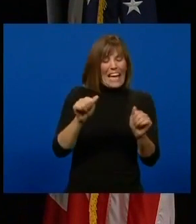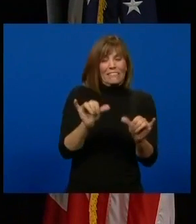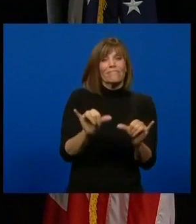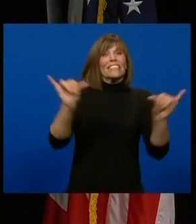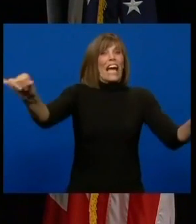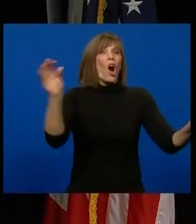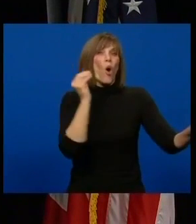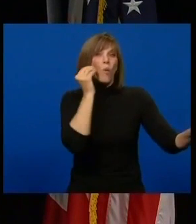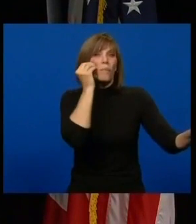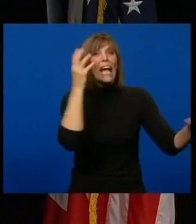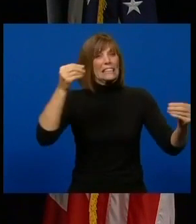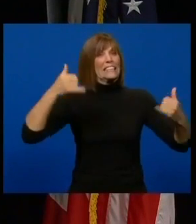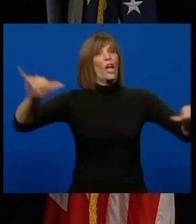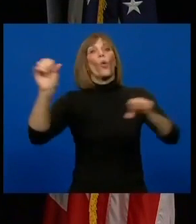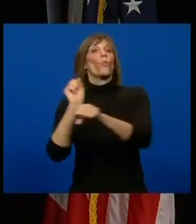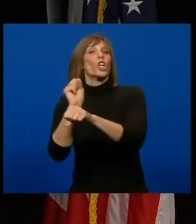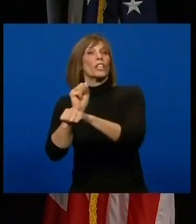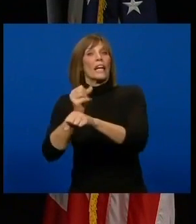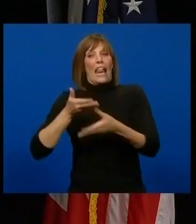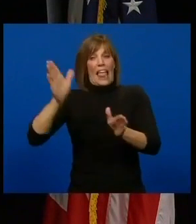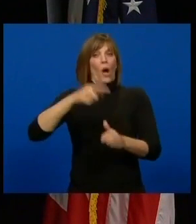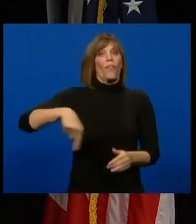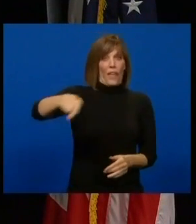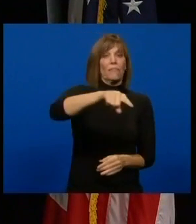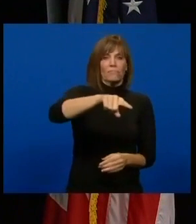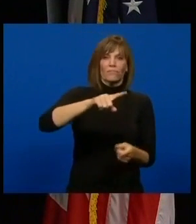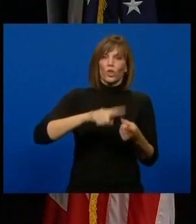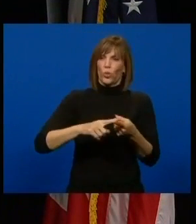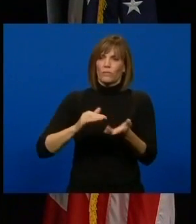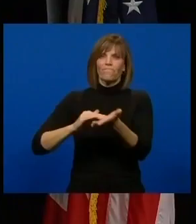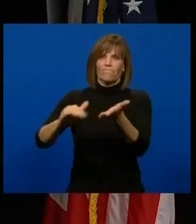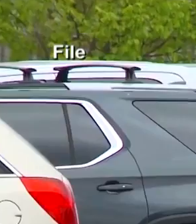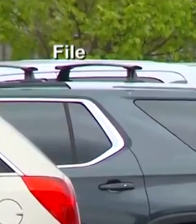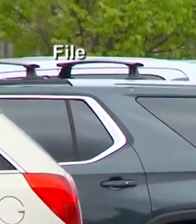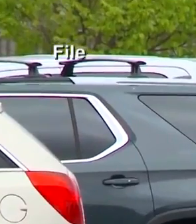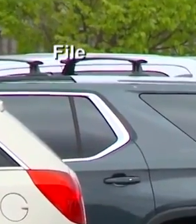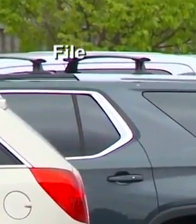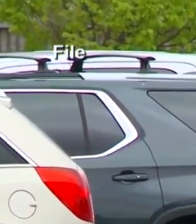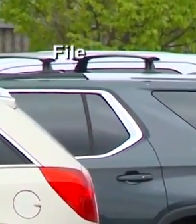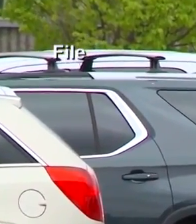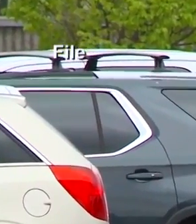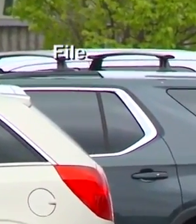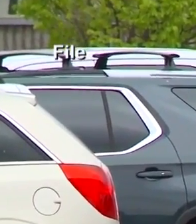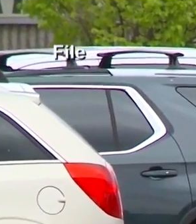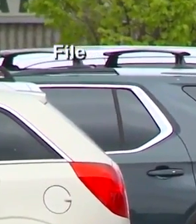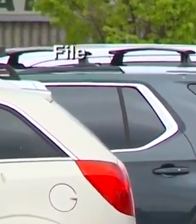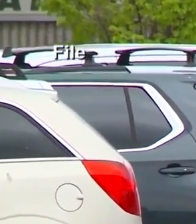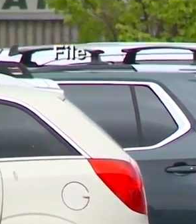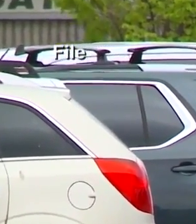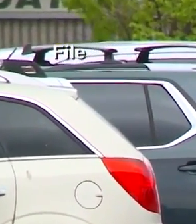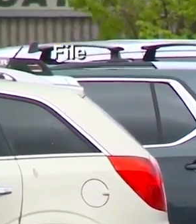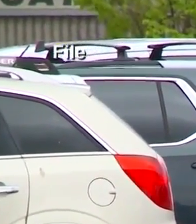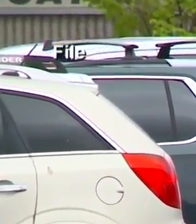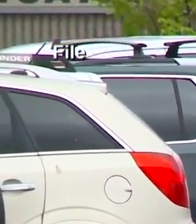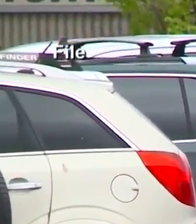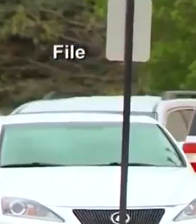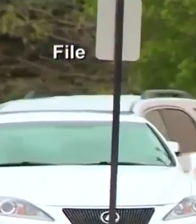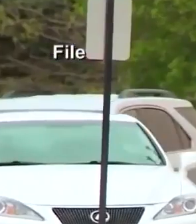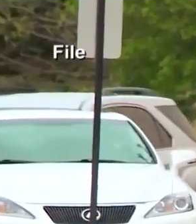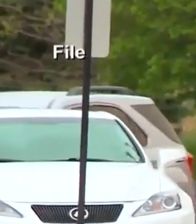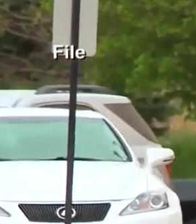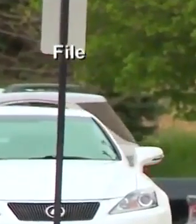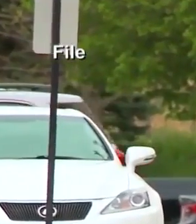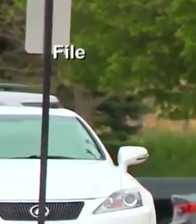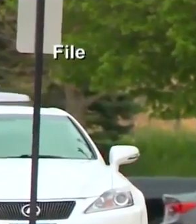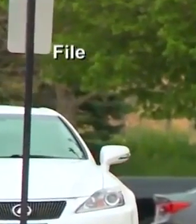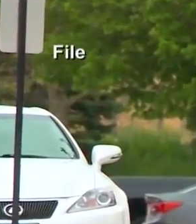remotely and enable them to do so to the extent possible. Governor Reynolds did not put a mask mandate in